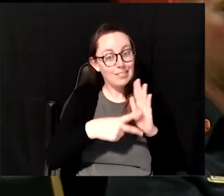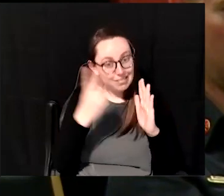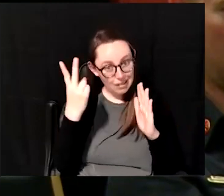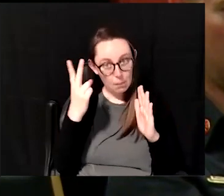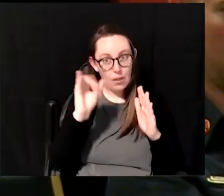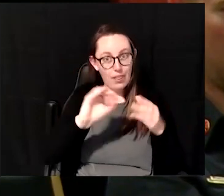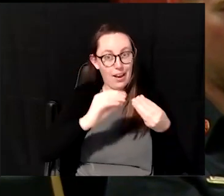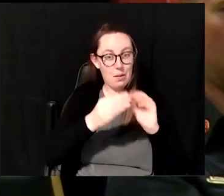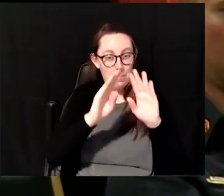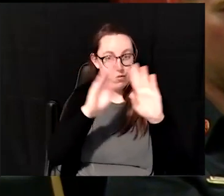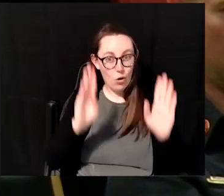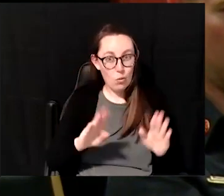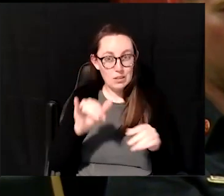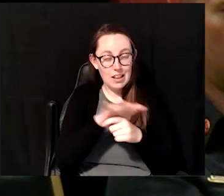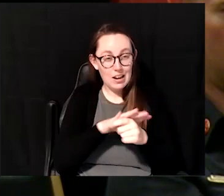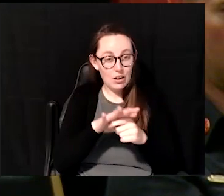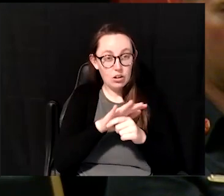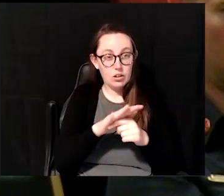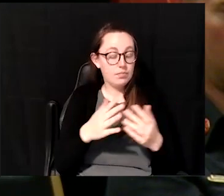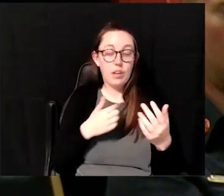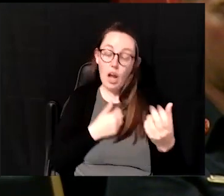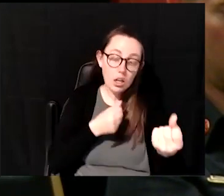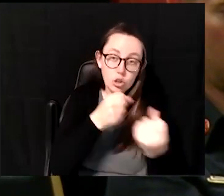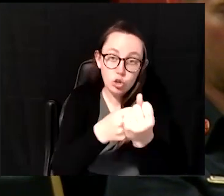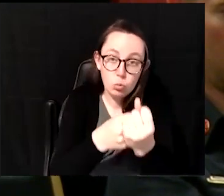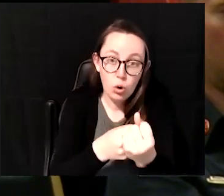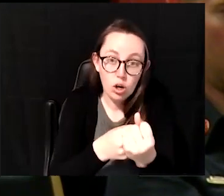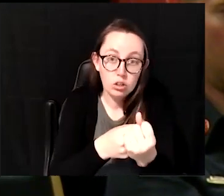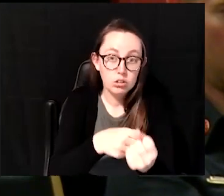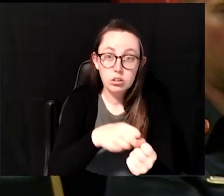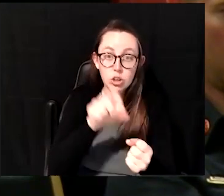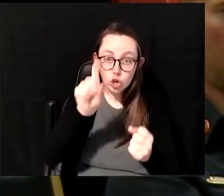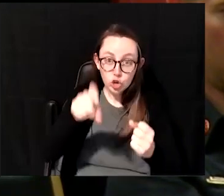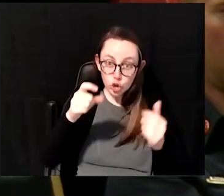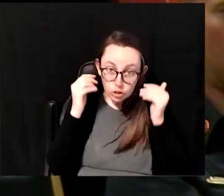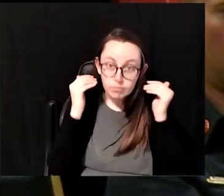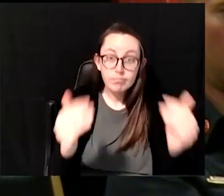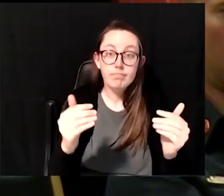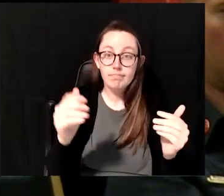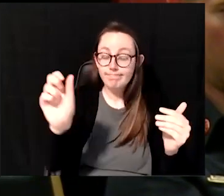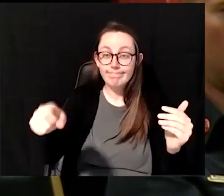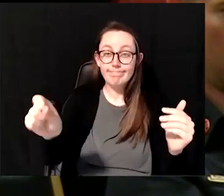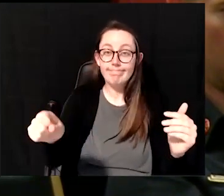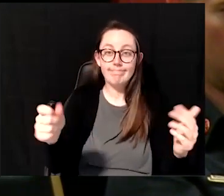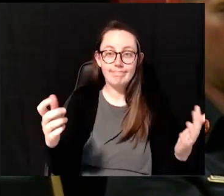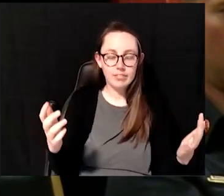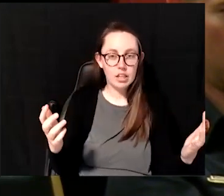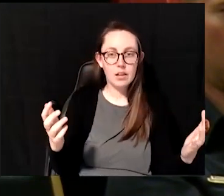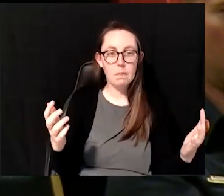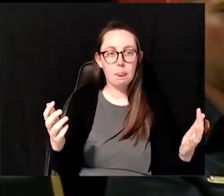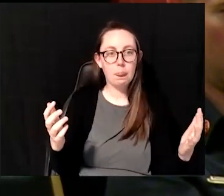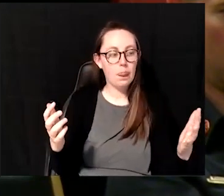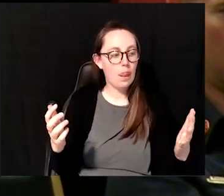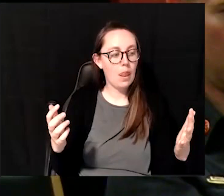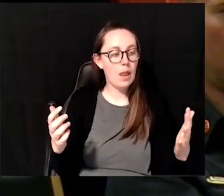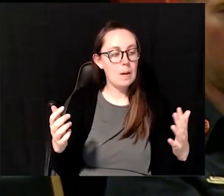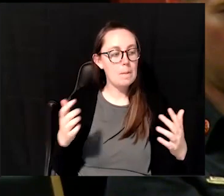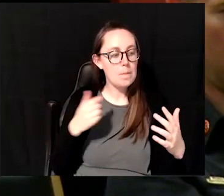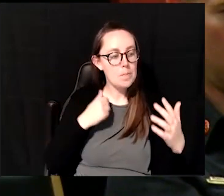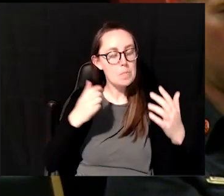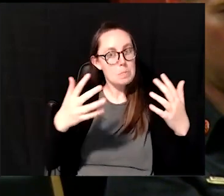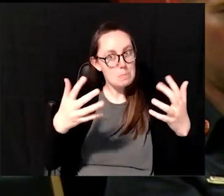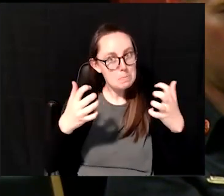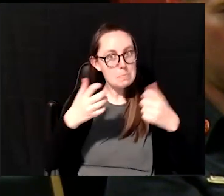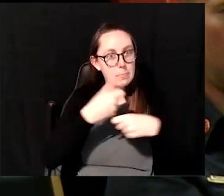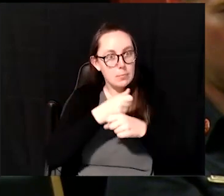so I support this I think this should go forward and I would like to make sure as much as